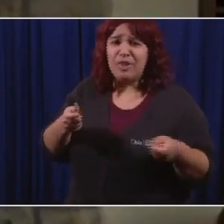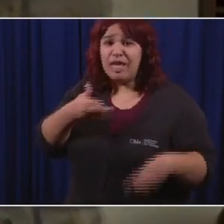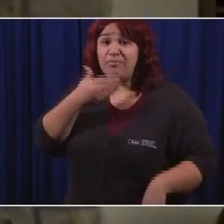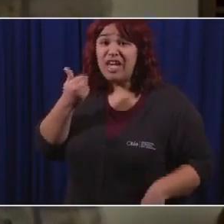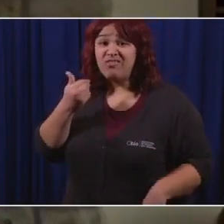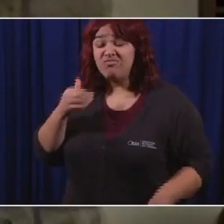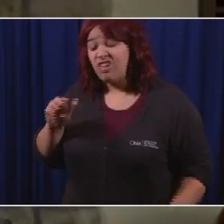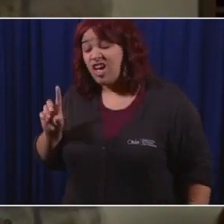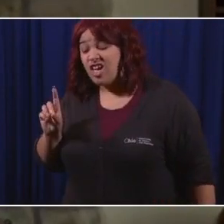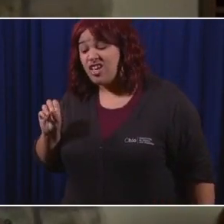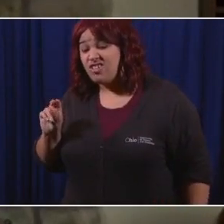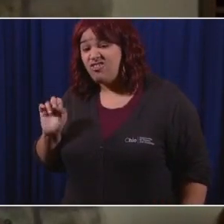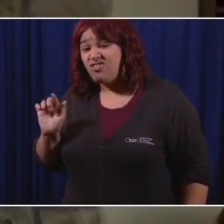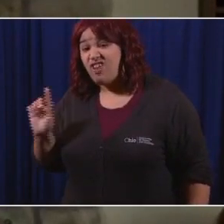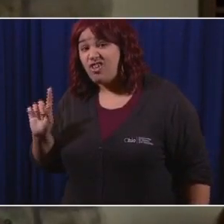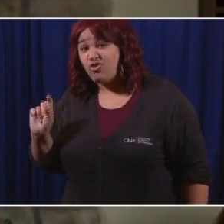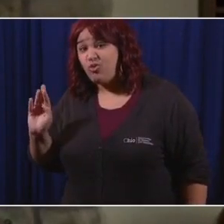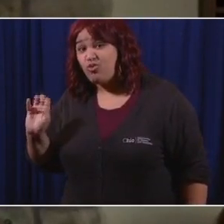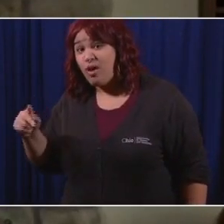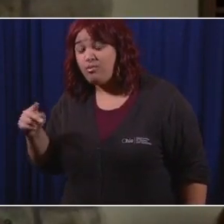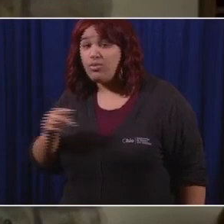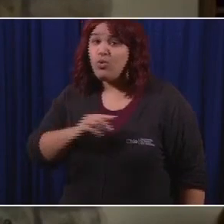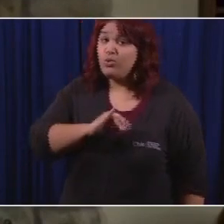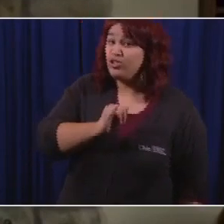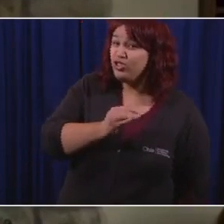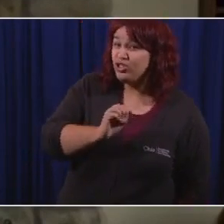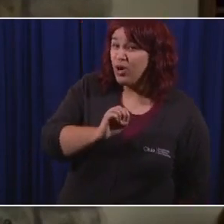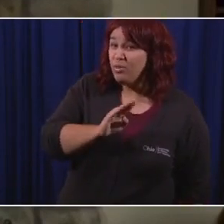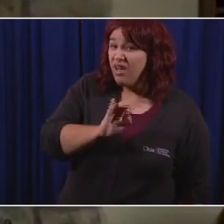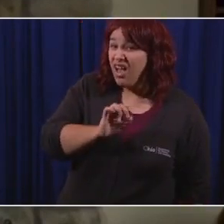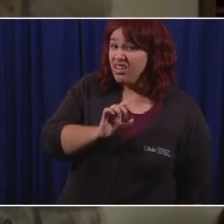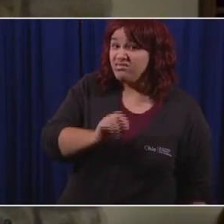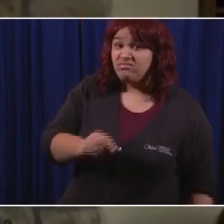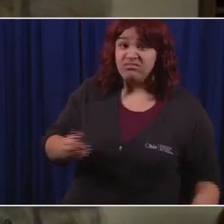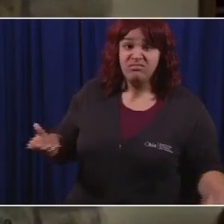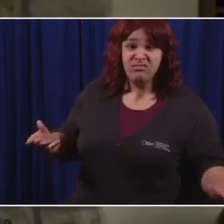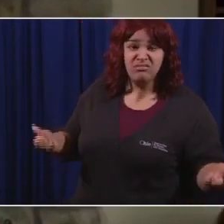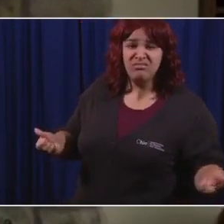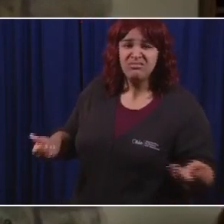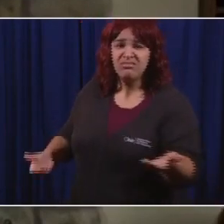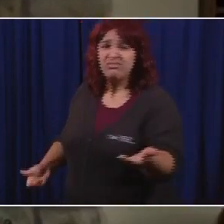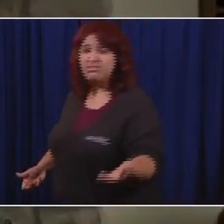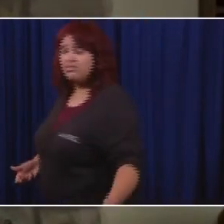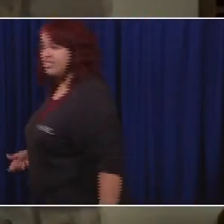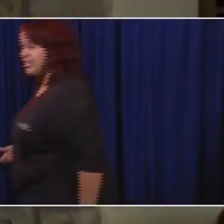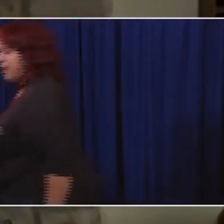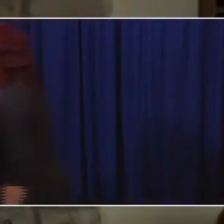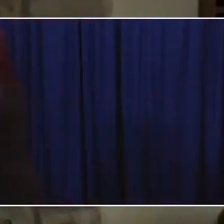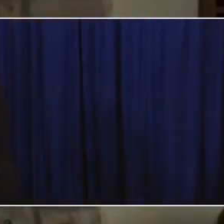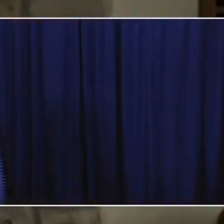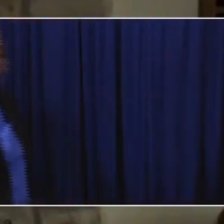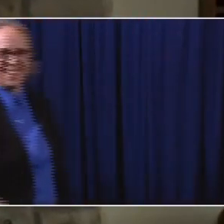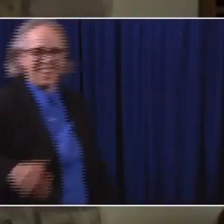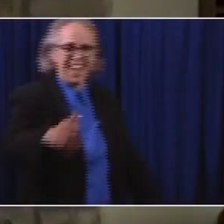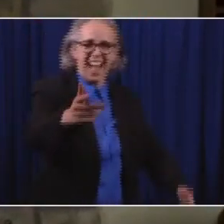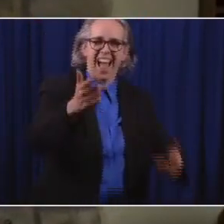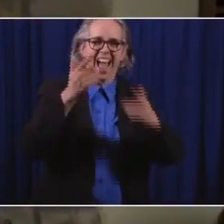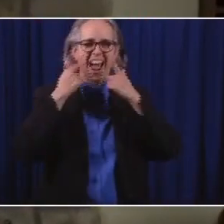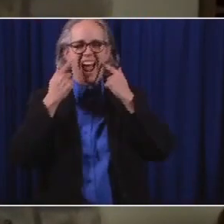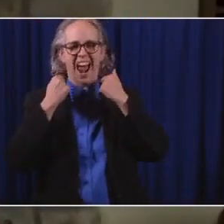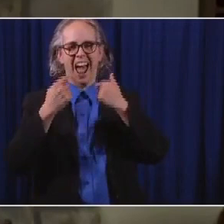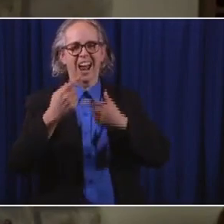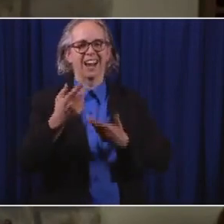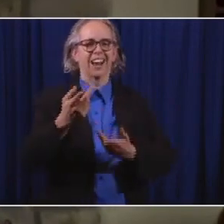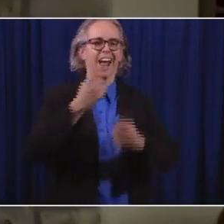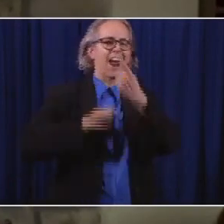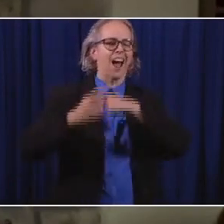We always get political questions. So, look, I said this yesterday on TV